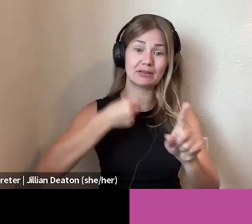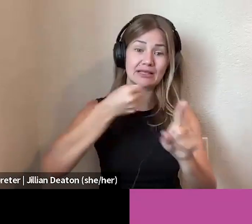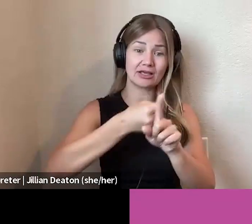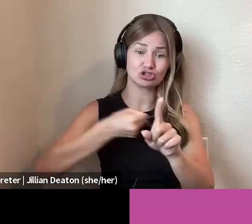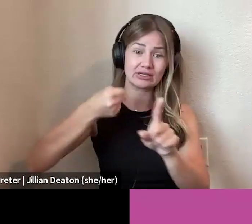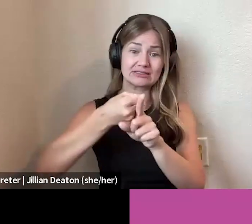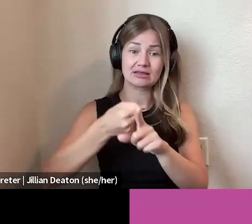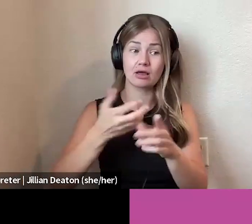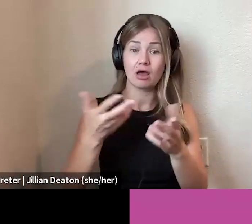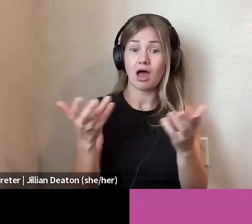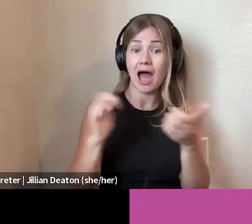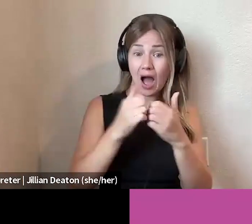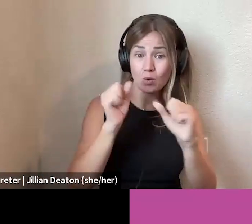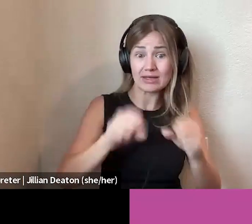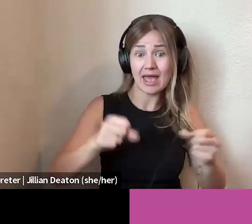your organization.